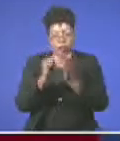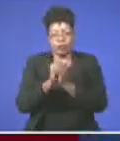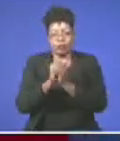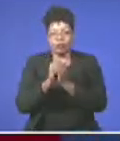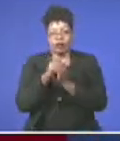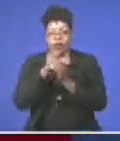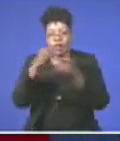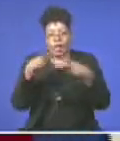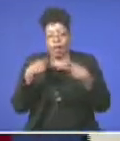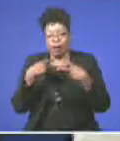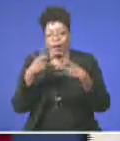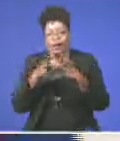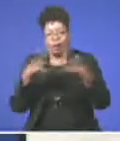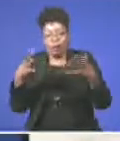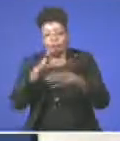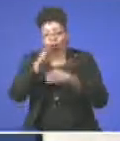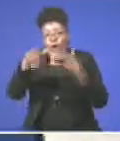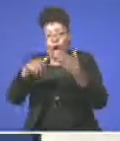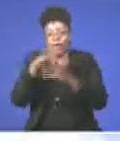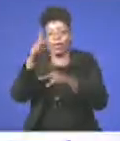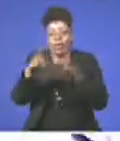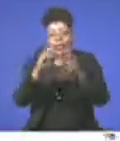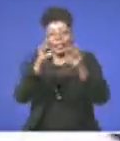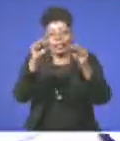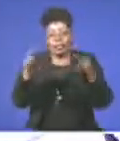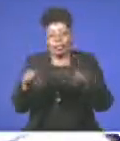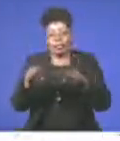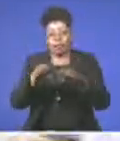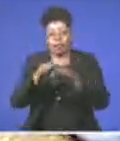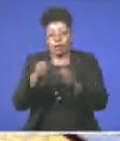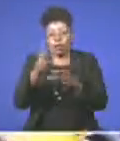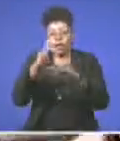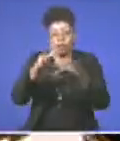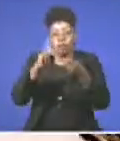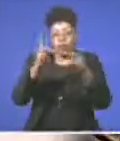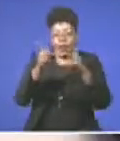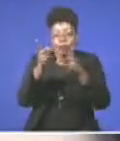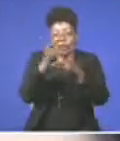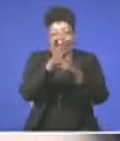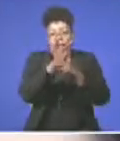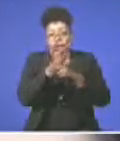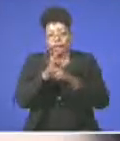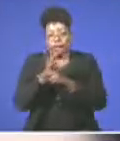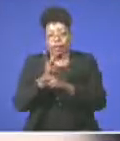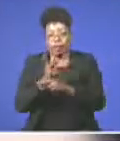the space for all of them in the public system, so we partnered with carefully vetted and